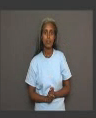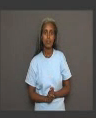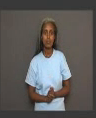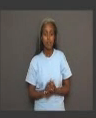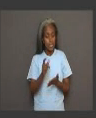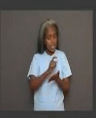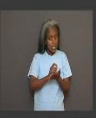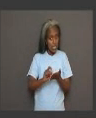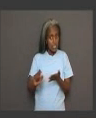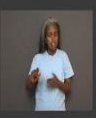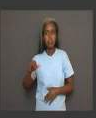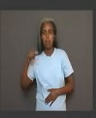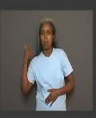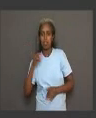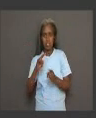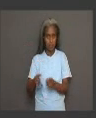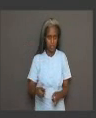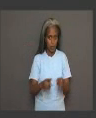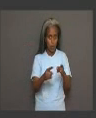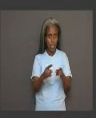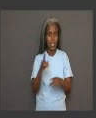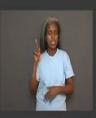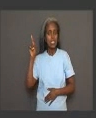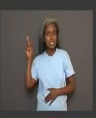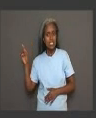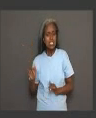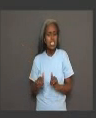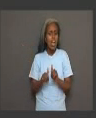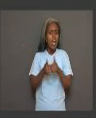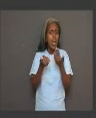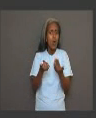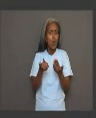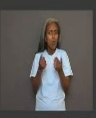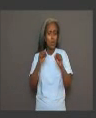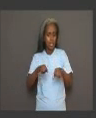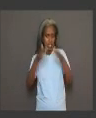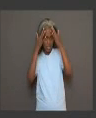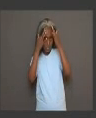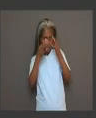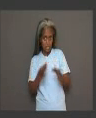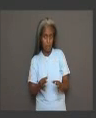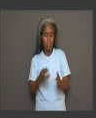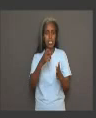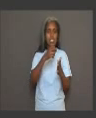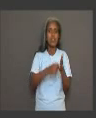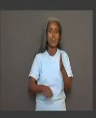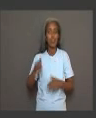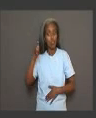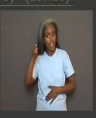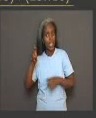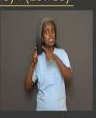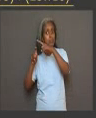Written in another way, this is how we can determine the value of x